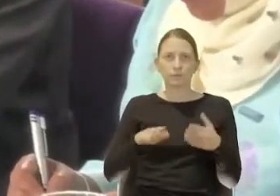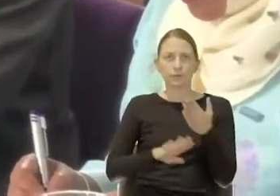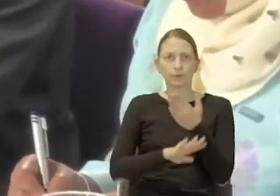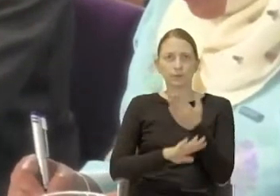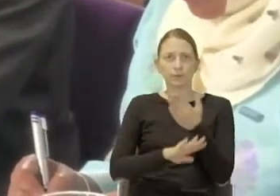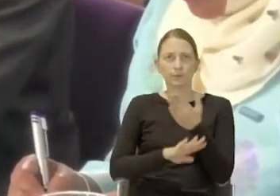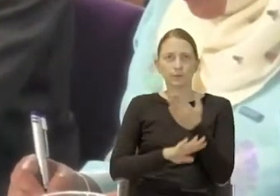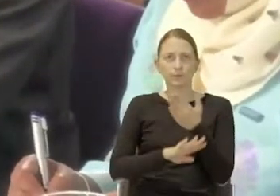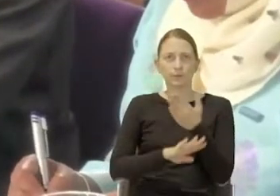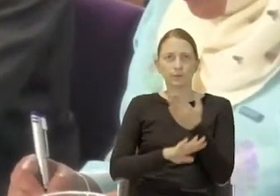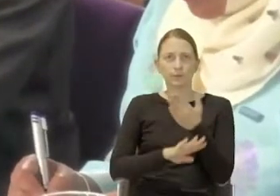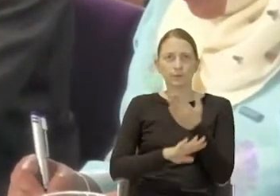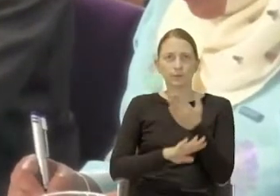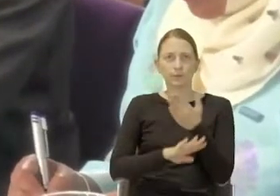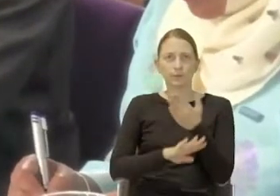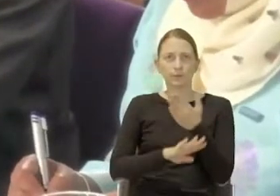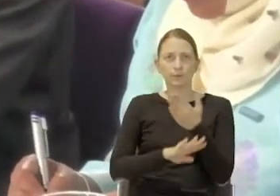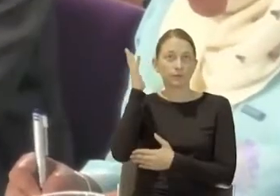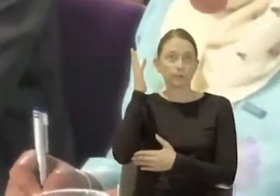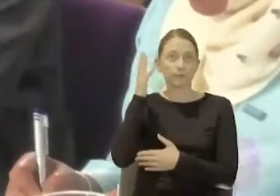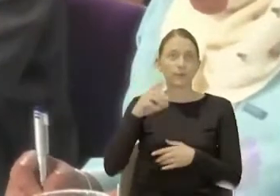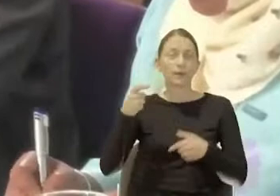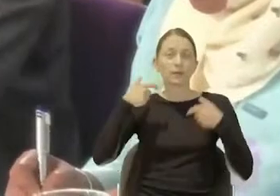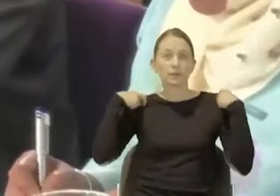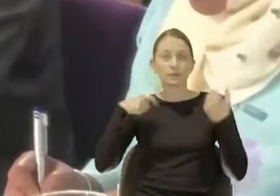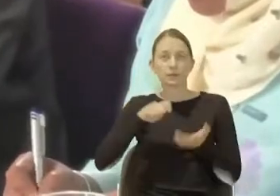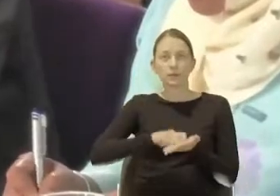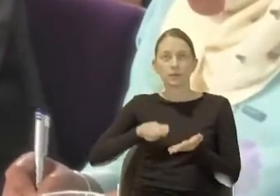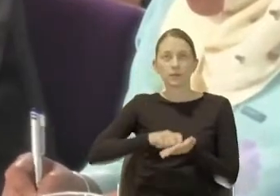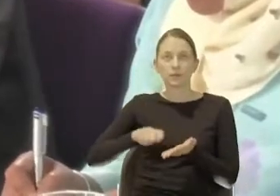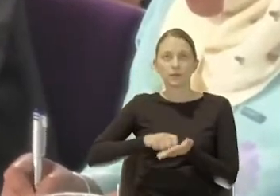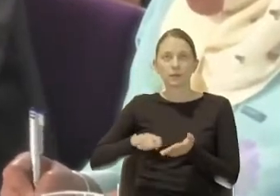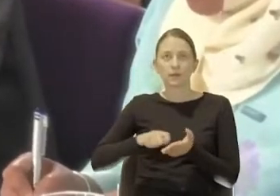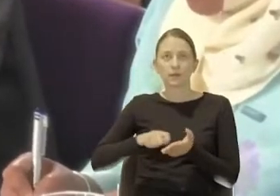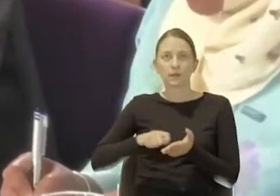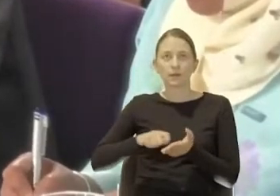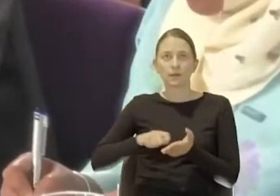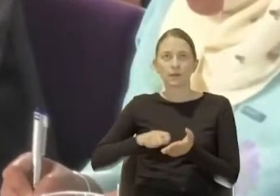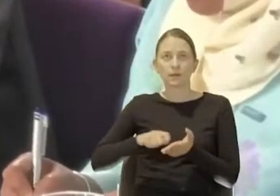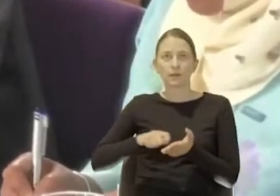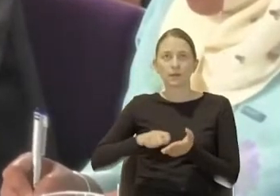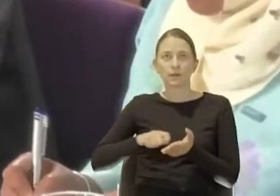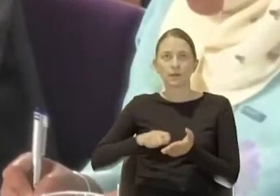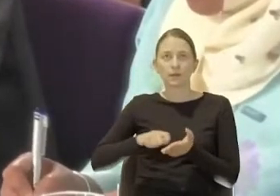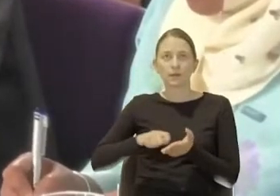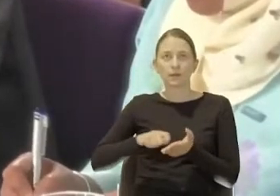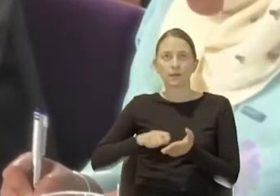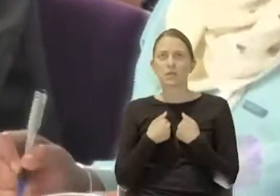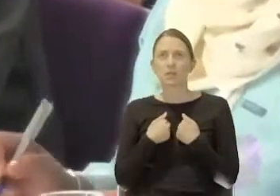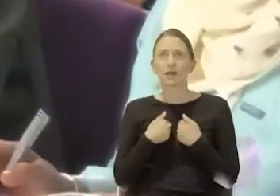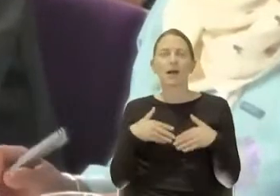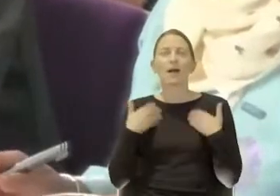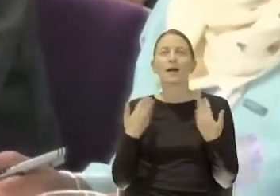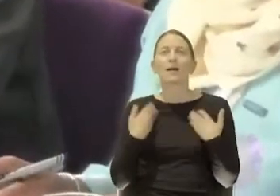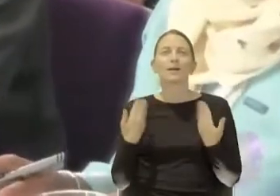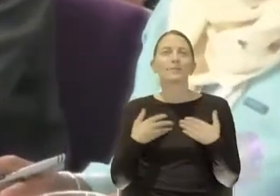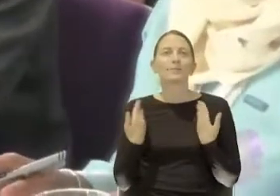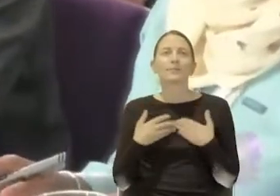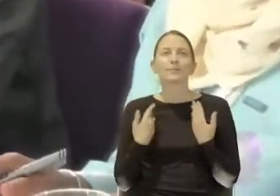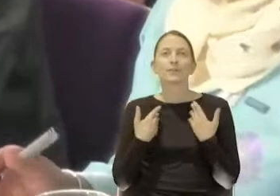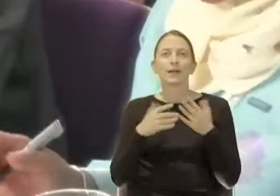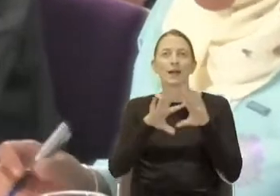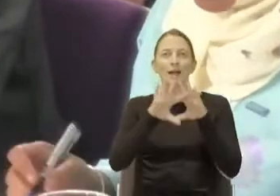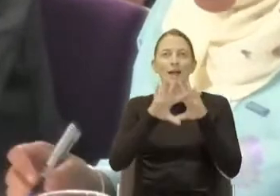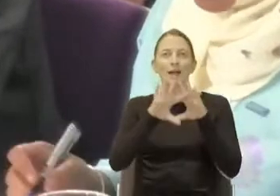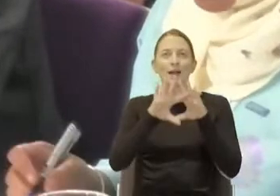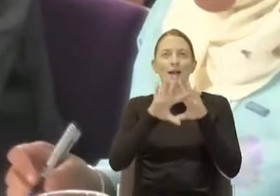Sharif. I am delighted that all members of the Group of Friends are committed to strengthening